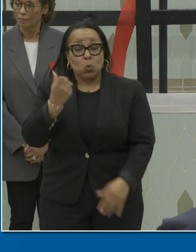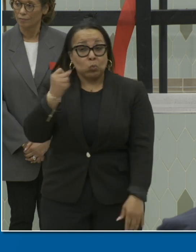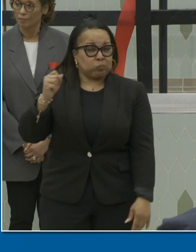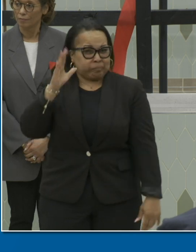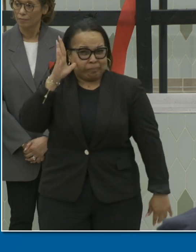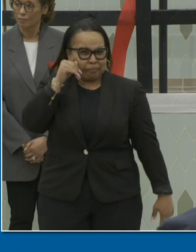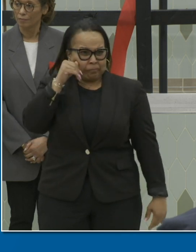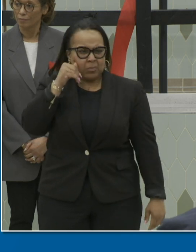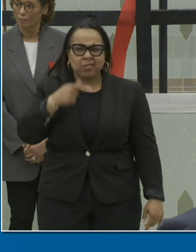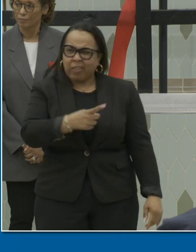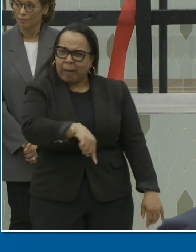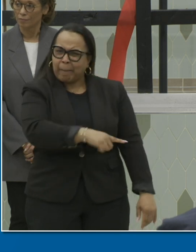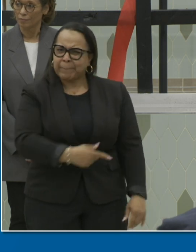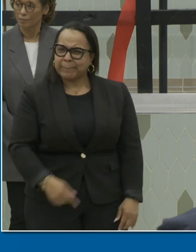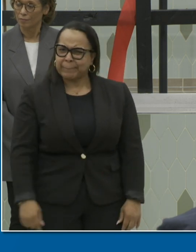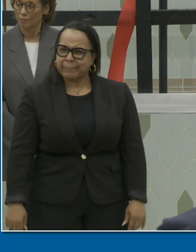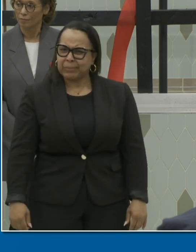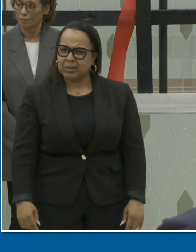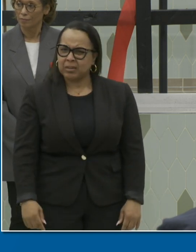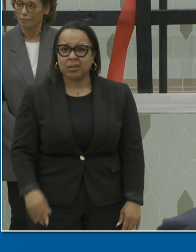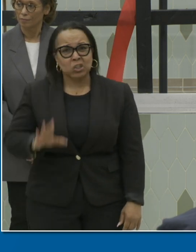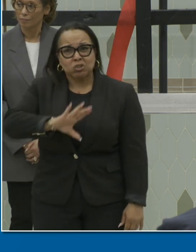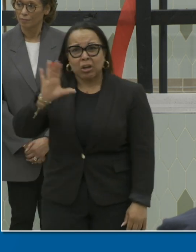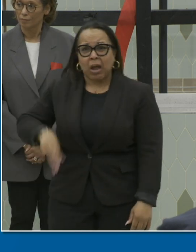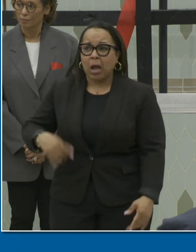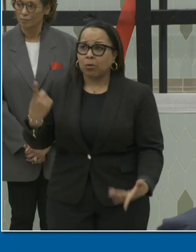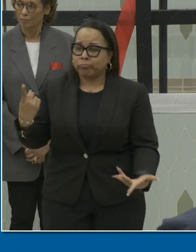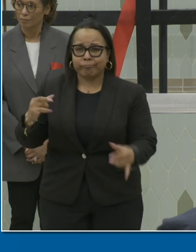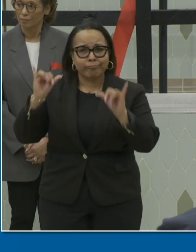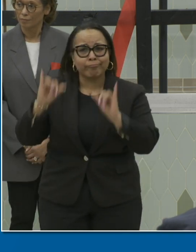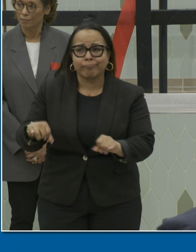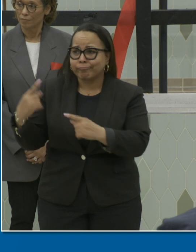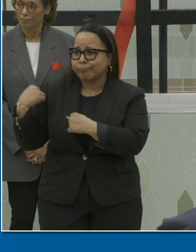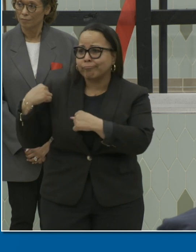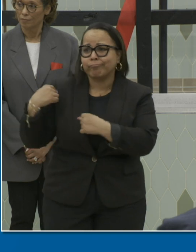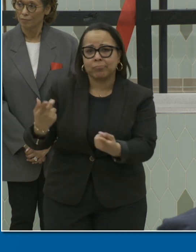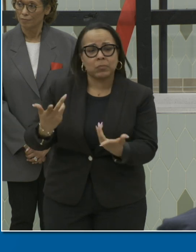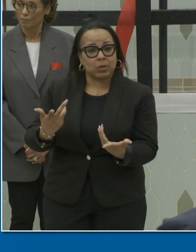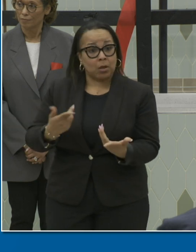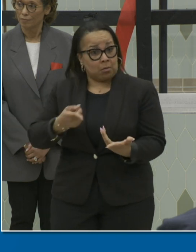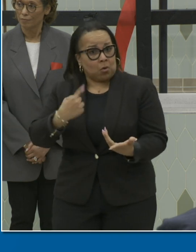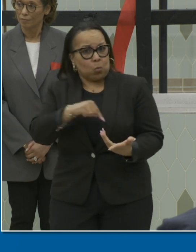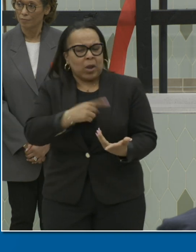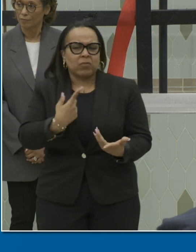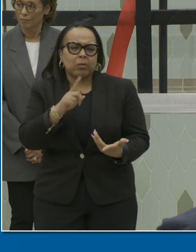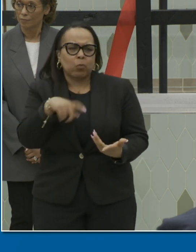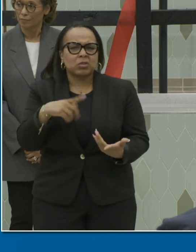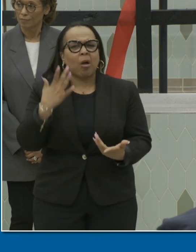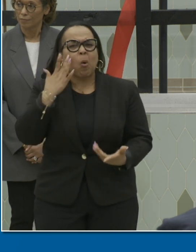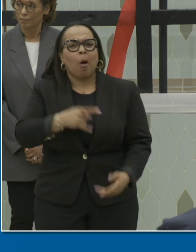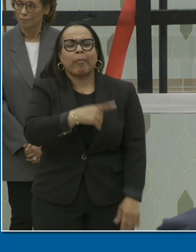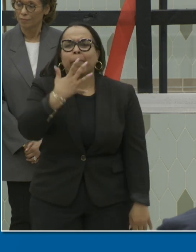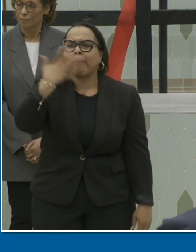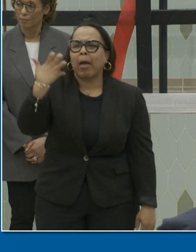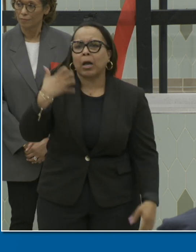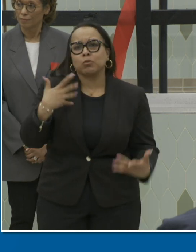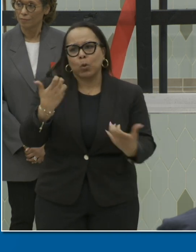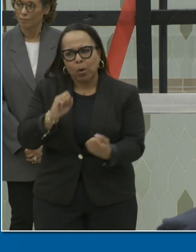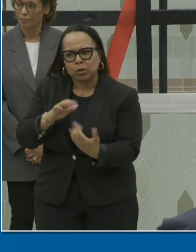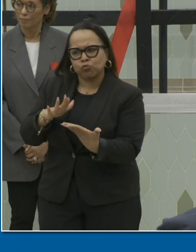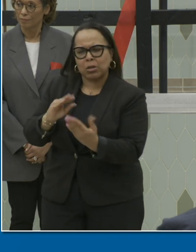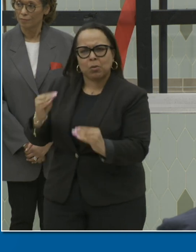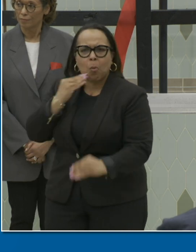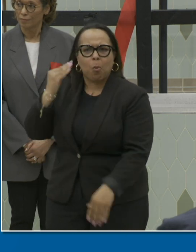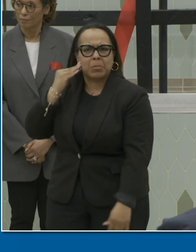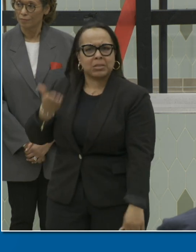defiant, it's them. The people of Chicago has been consistent. We have to ask the question is, why are they so mad? Because we want to